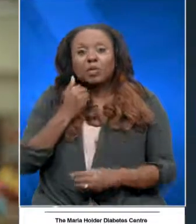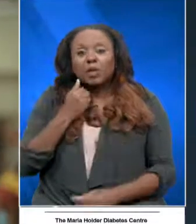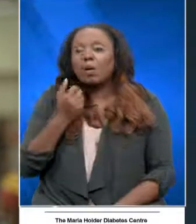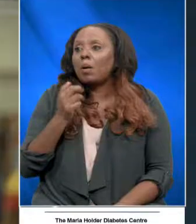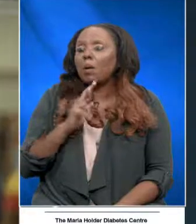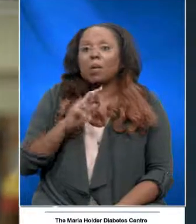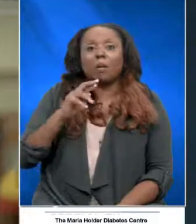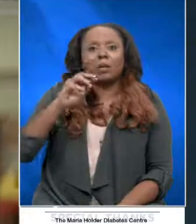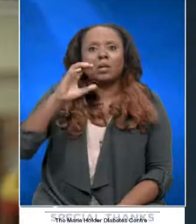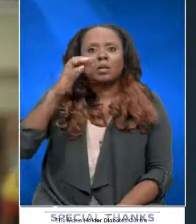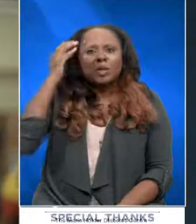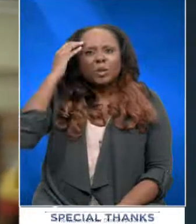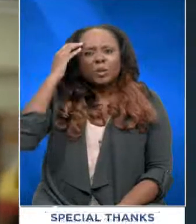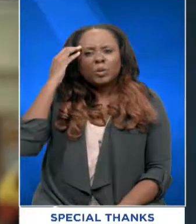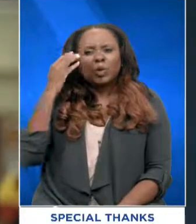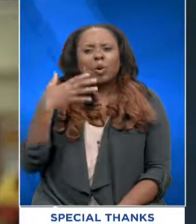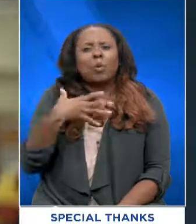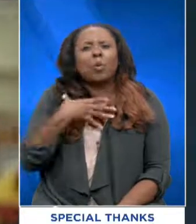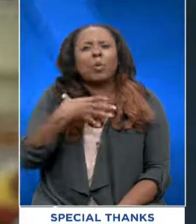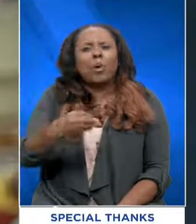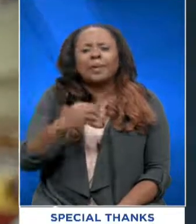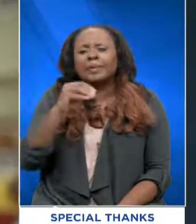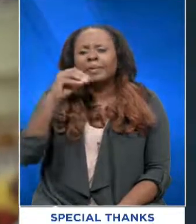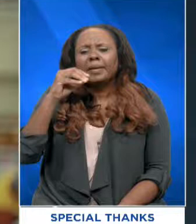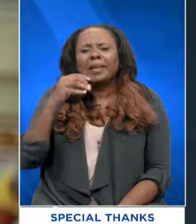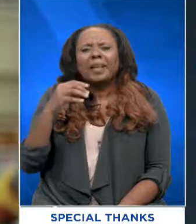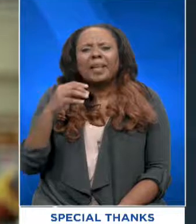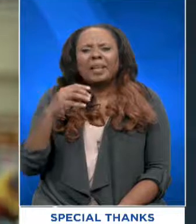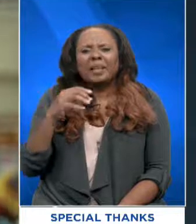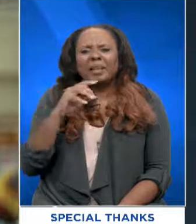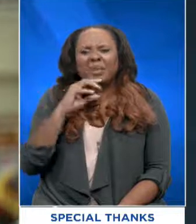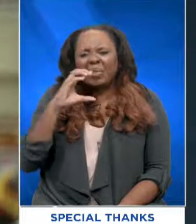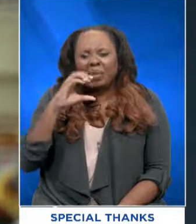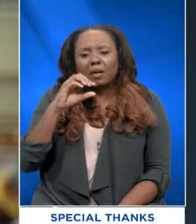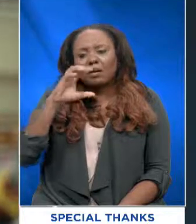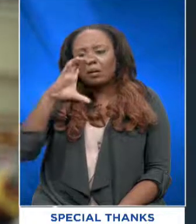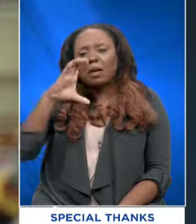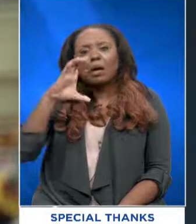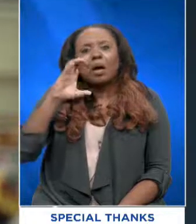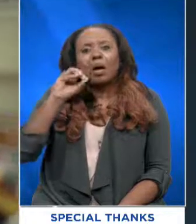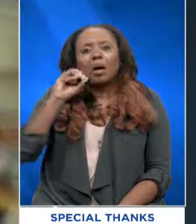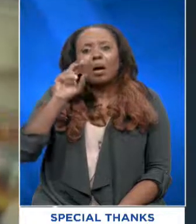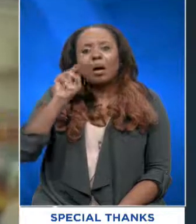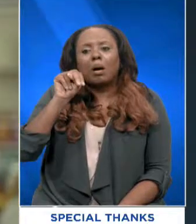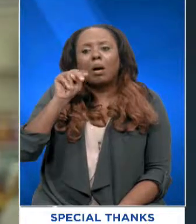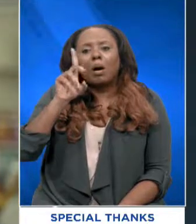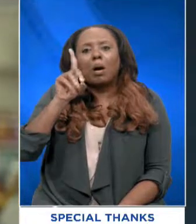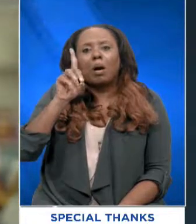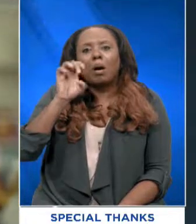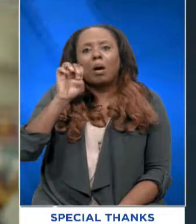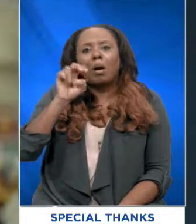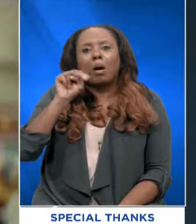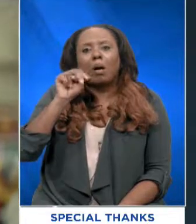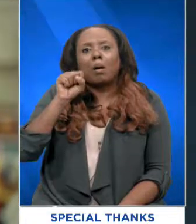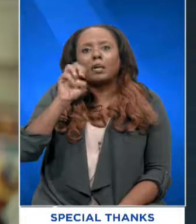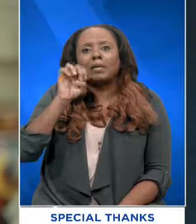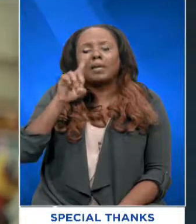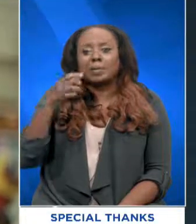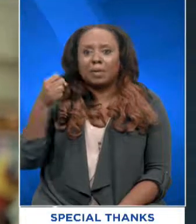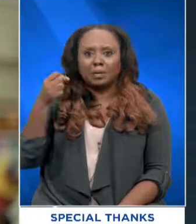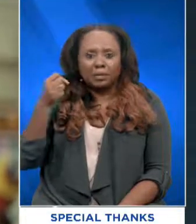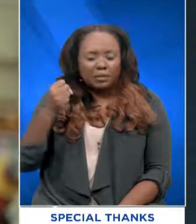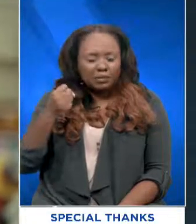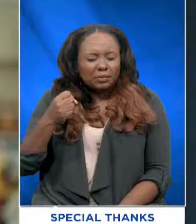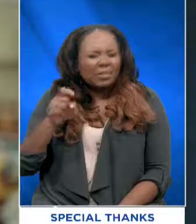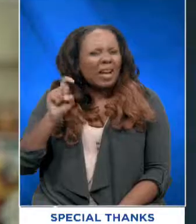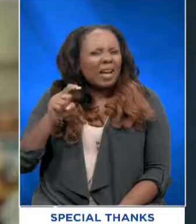is another source of added sugar? So if you are, I would suggest that you relook at that, you revise that, because you're starting your day and starting